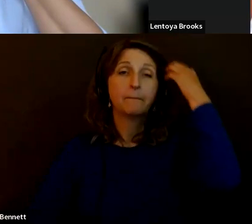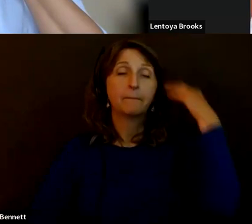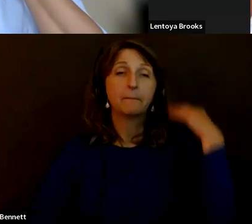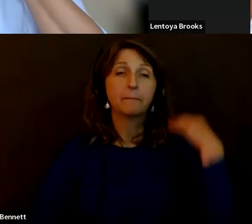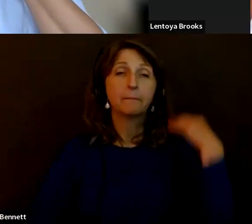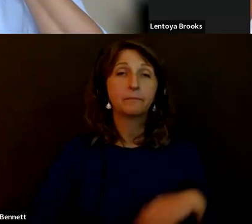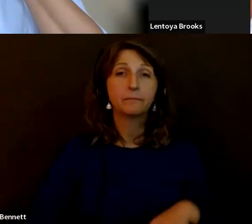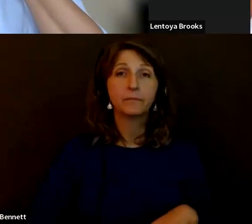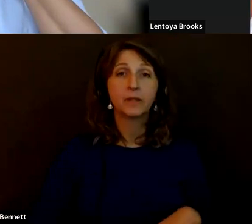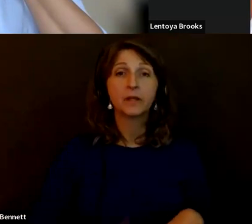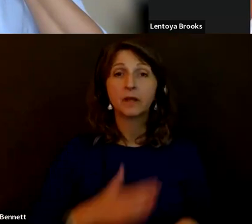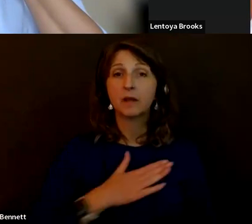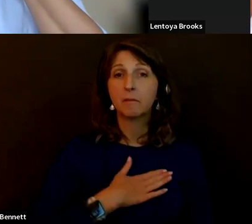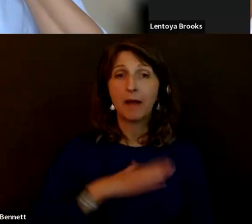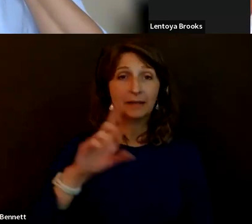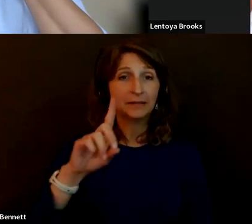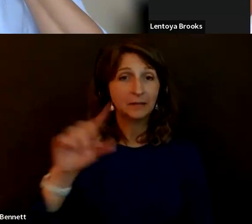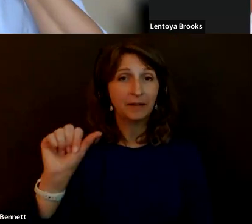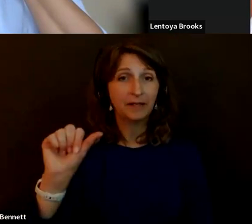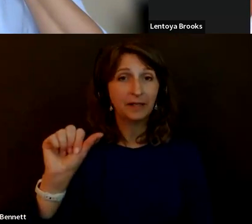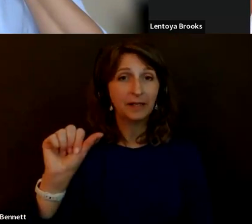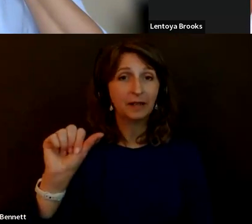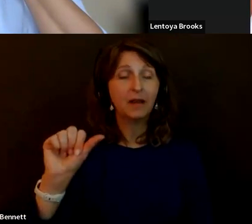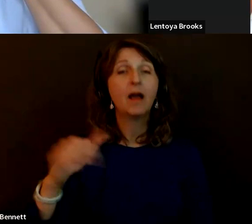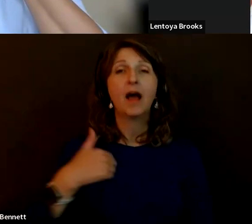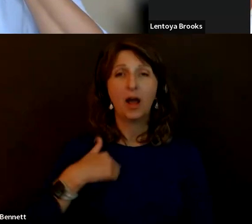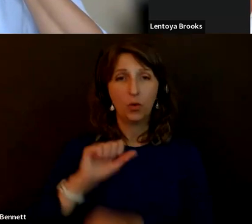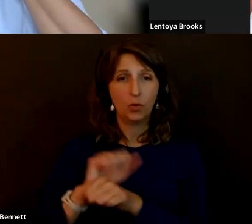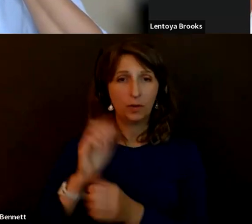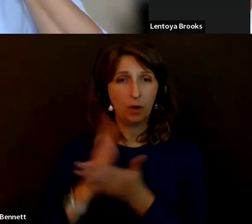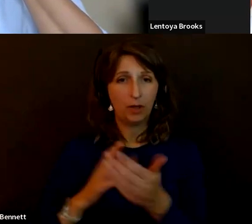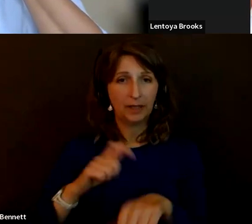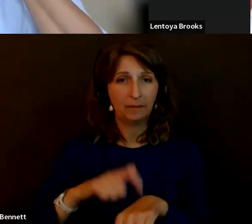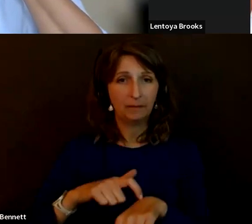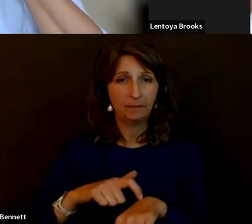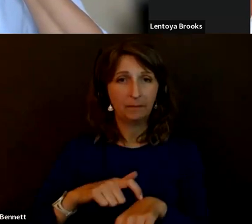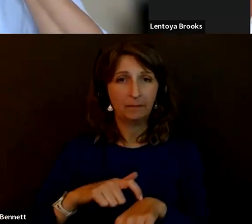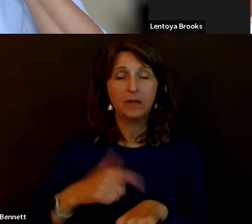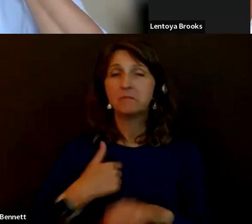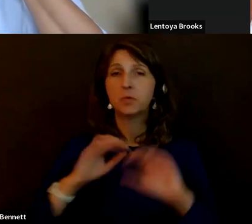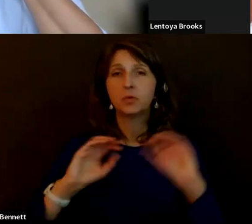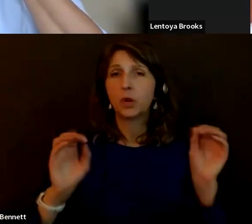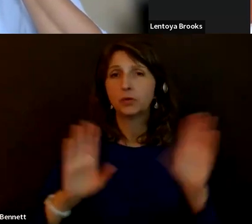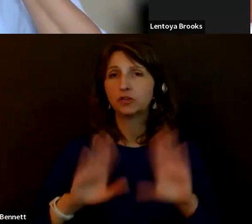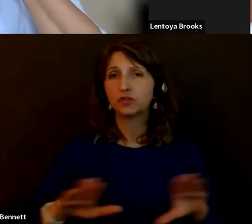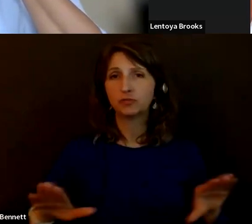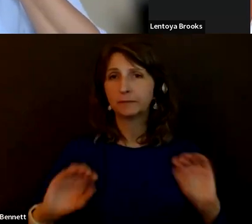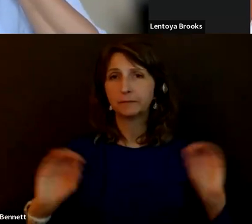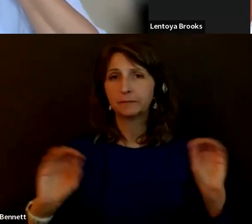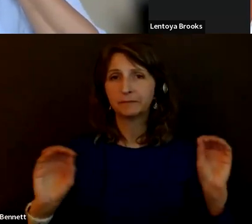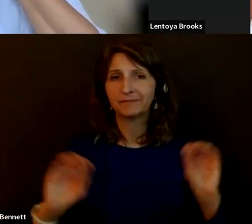Well, my disability is I work part-time and I Mhm. don't have no children. Me